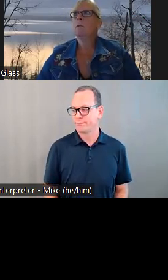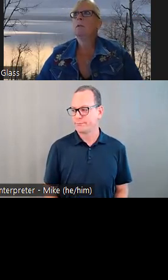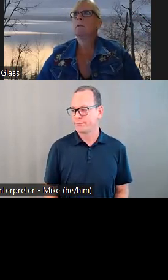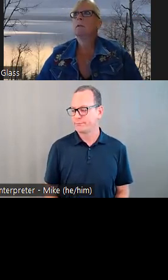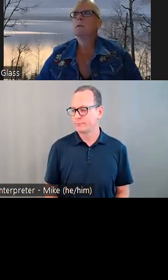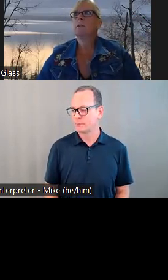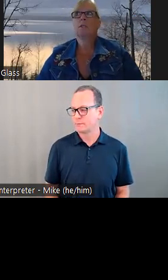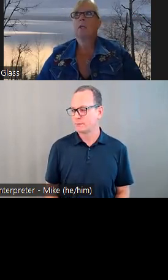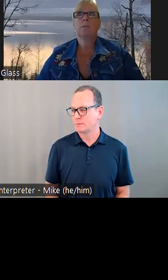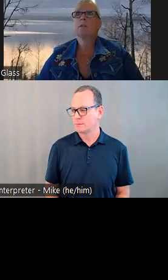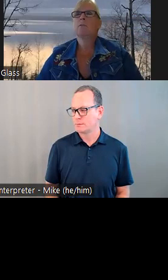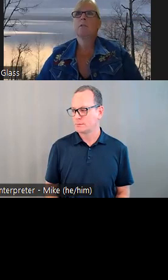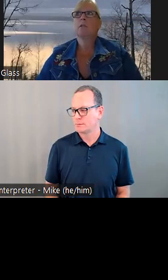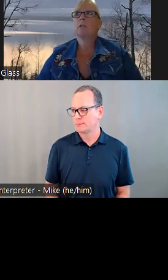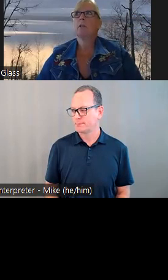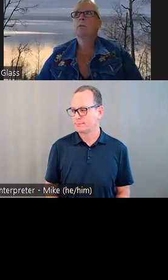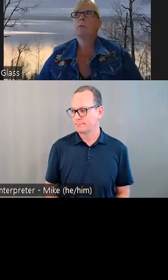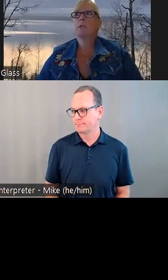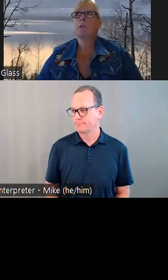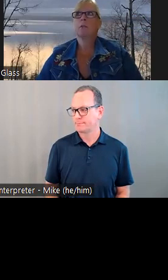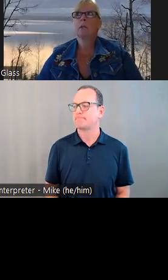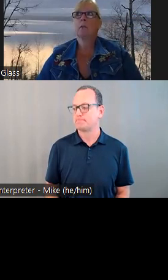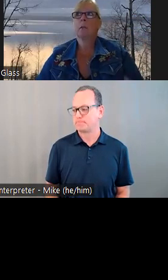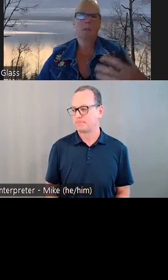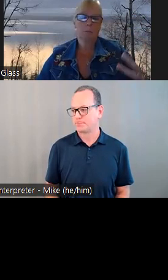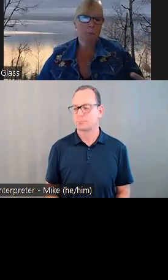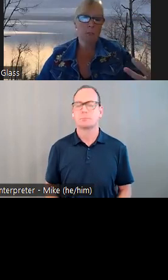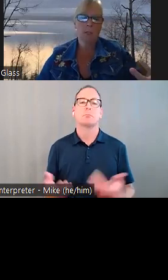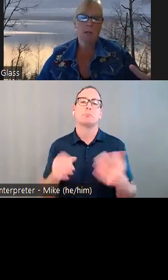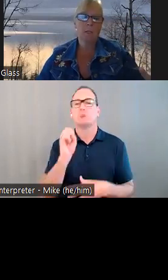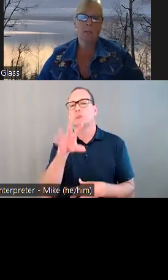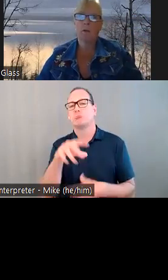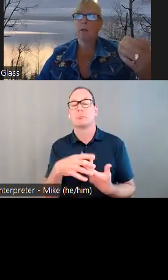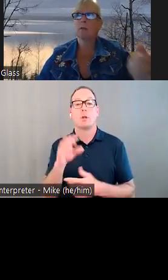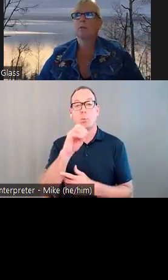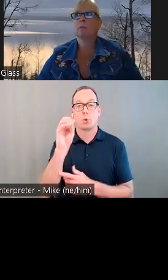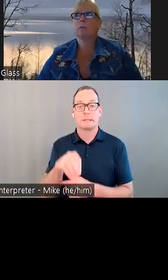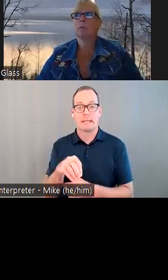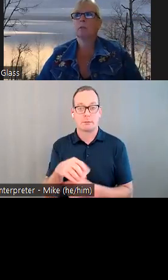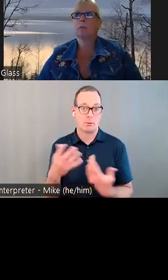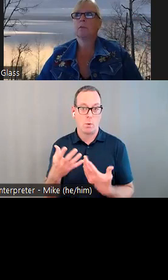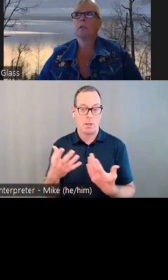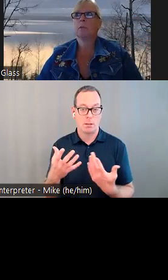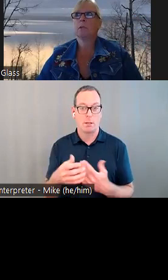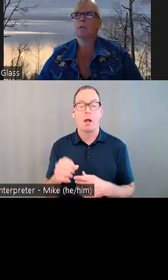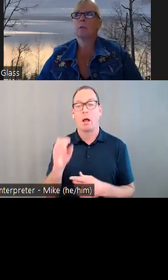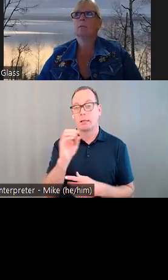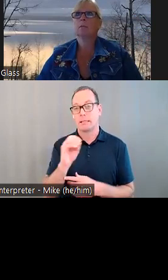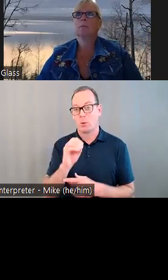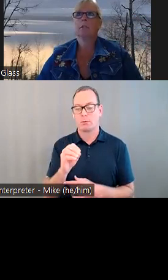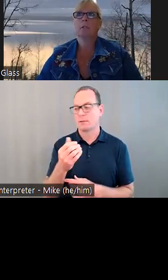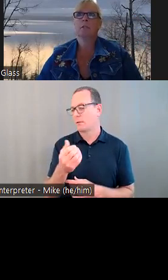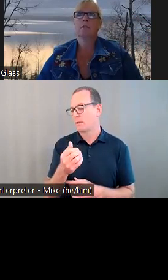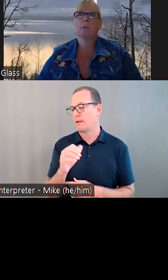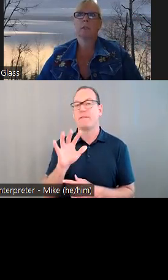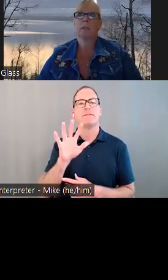So just out of interest, the Ontario percentage rate at this moment in time at the end of August was 58% as well